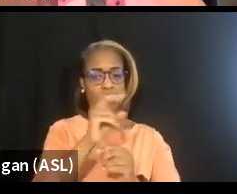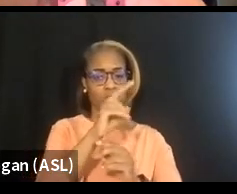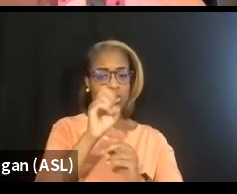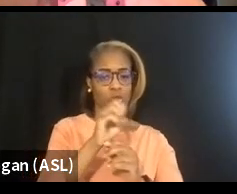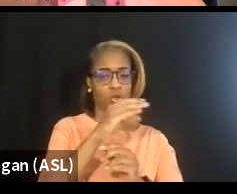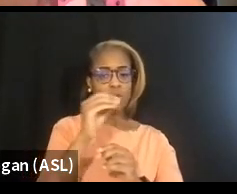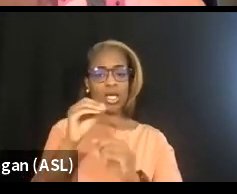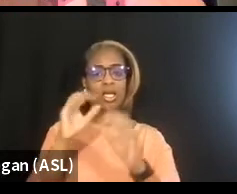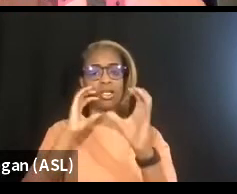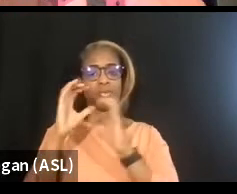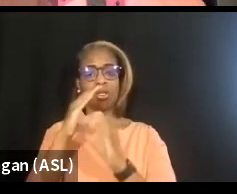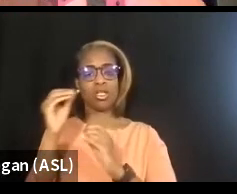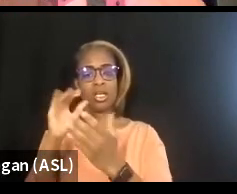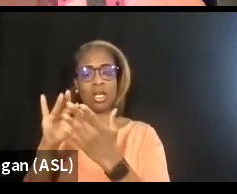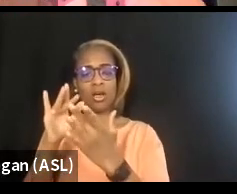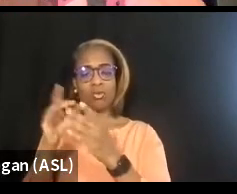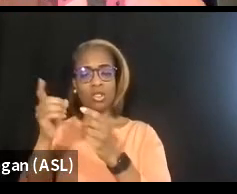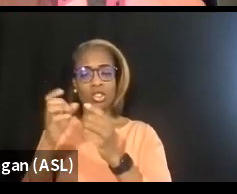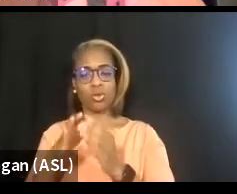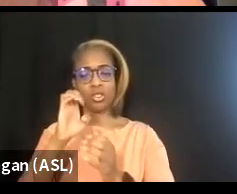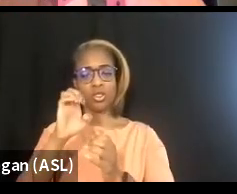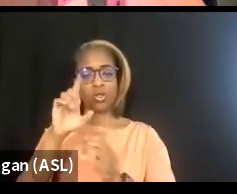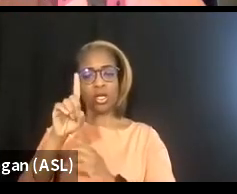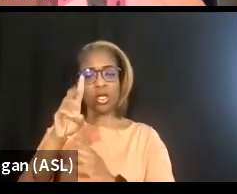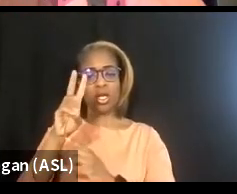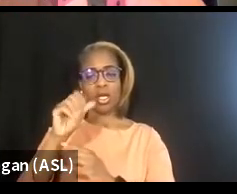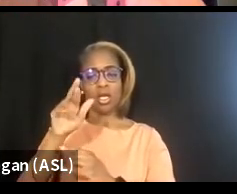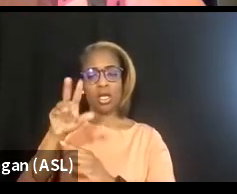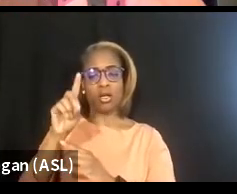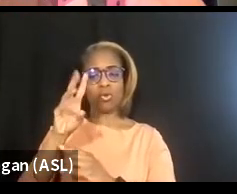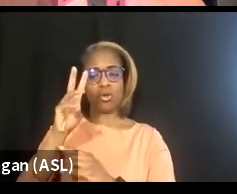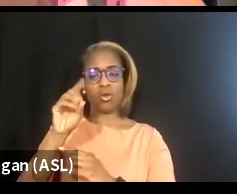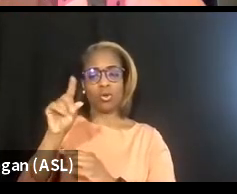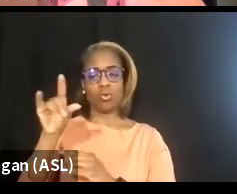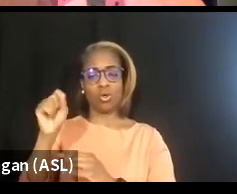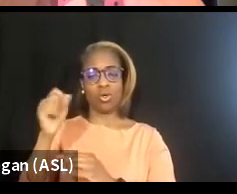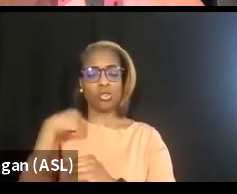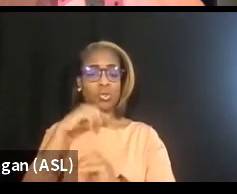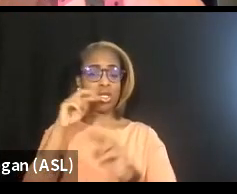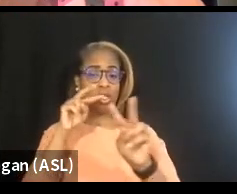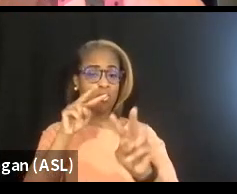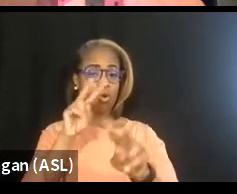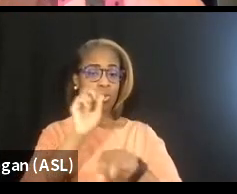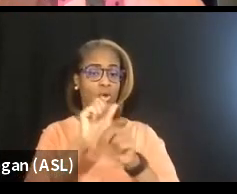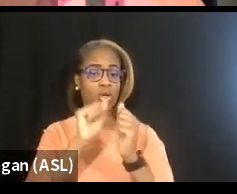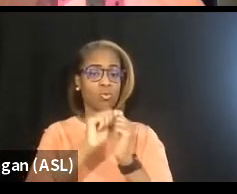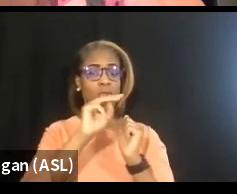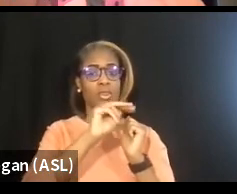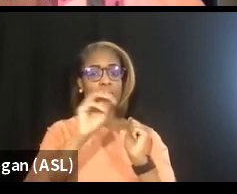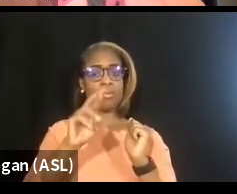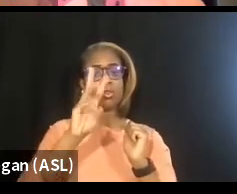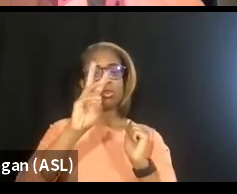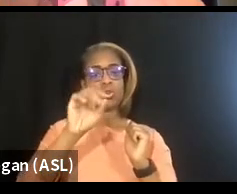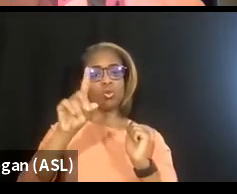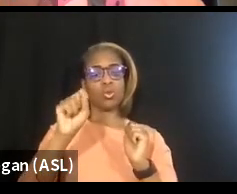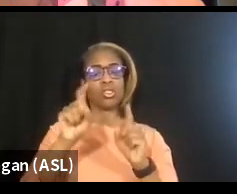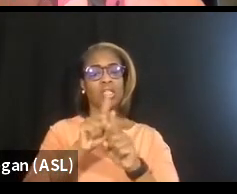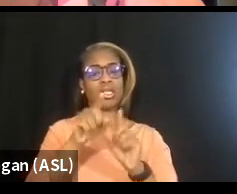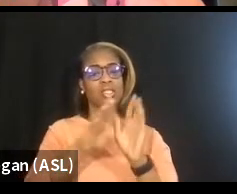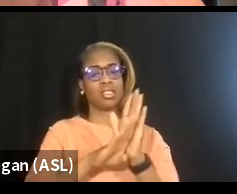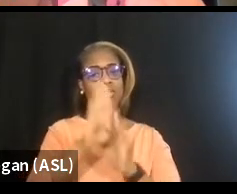outreach director, Edward Woods. We look forward to working with Mr. Woods as he develops plans for the